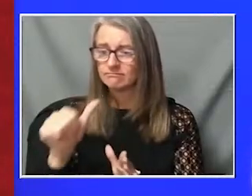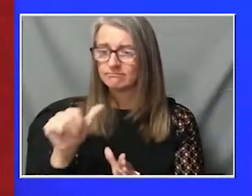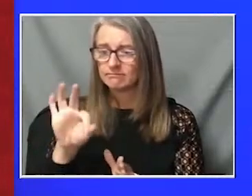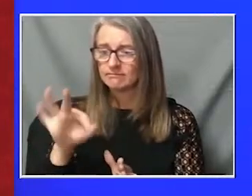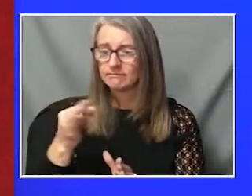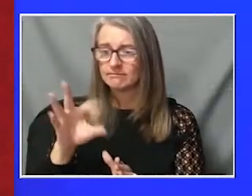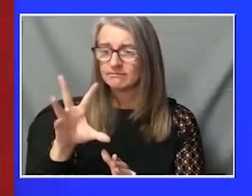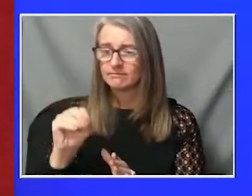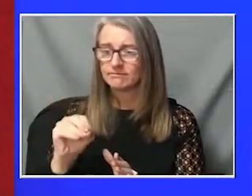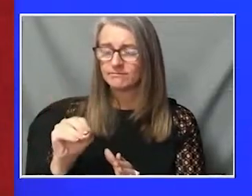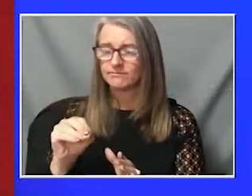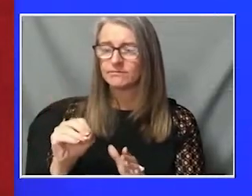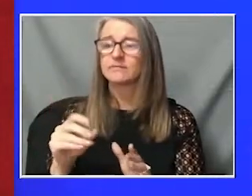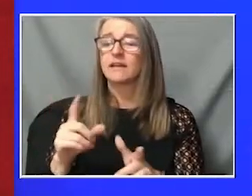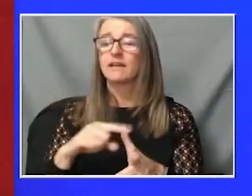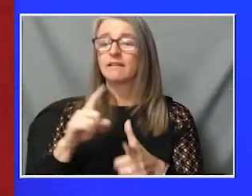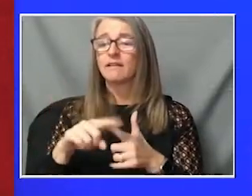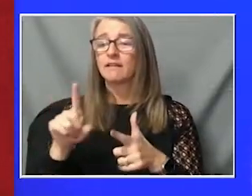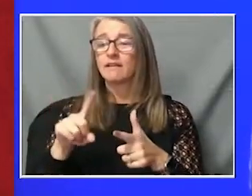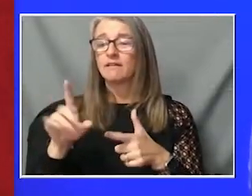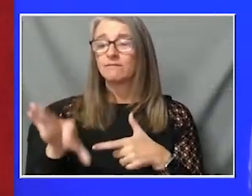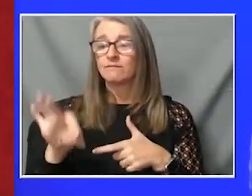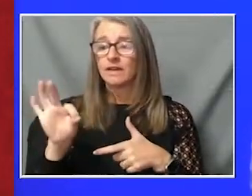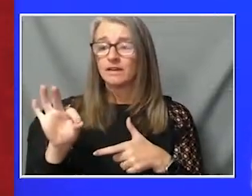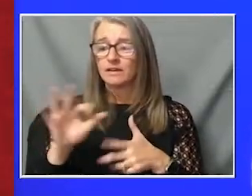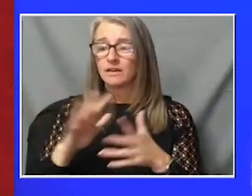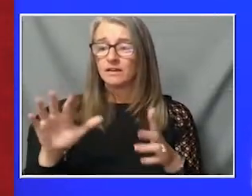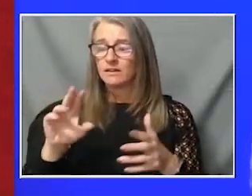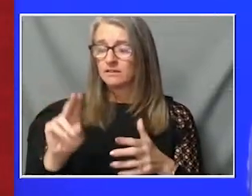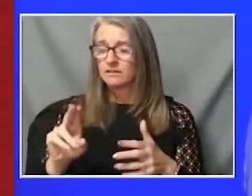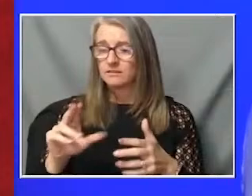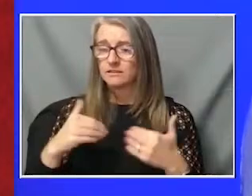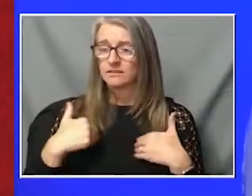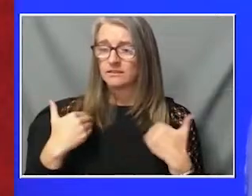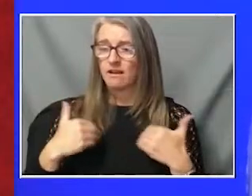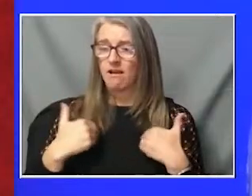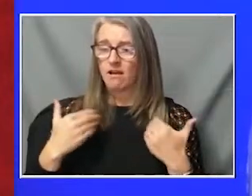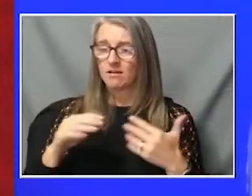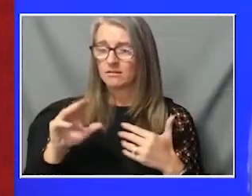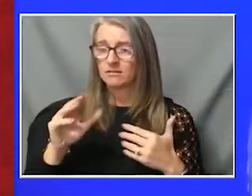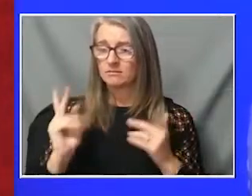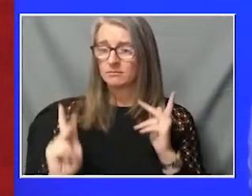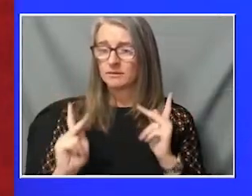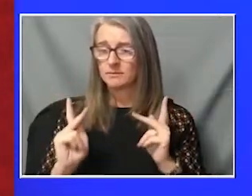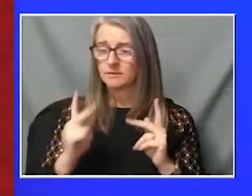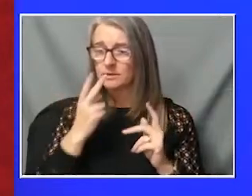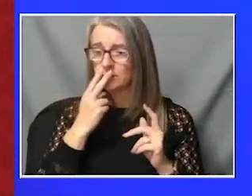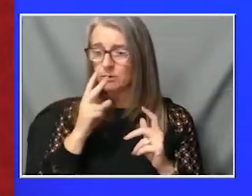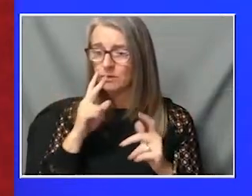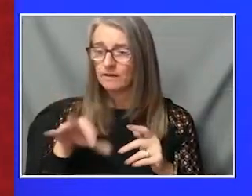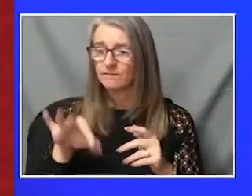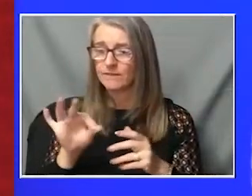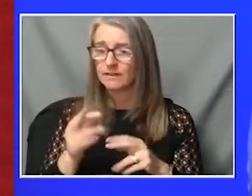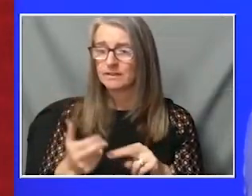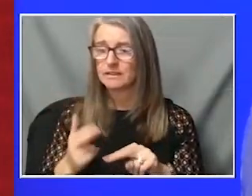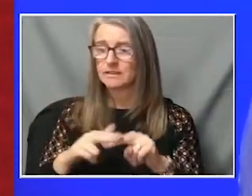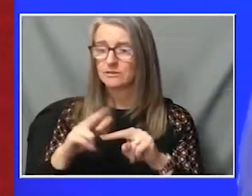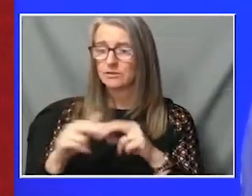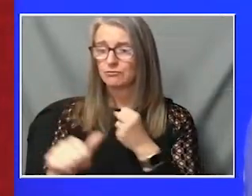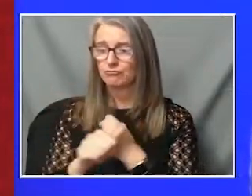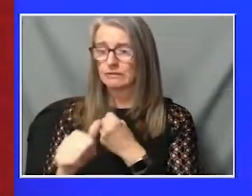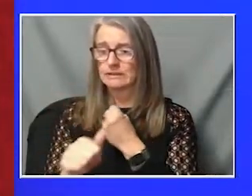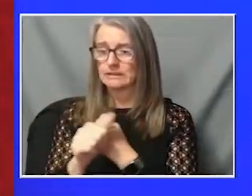they found that a lot of the uranium miners were smokers, but not all of them, and they found this increased risk.